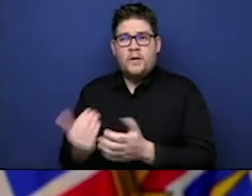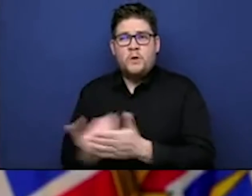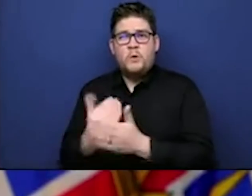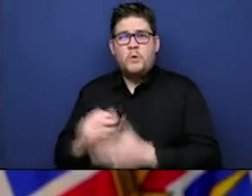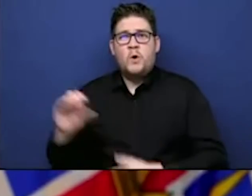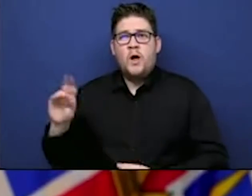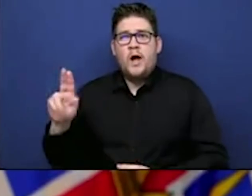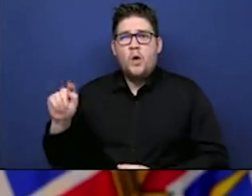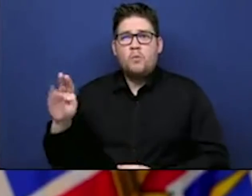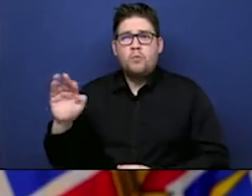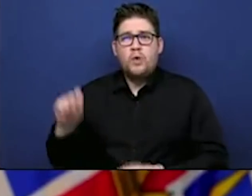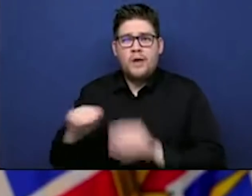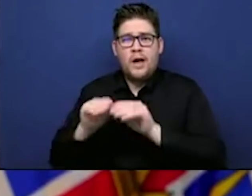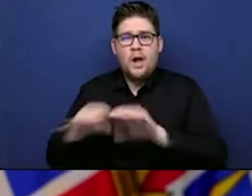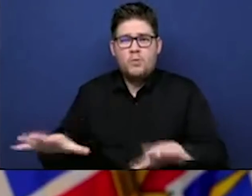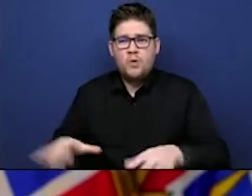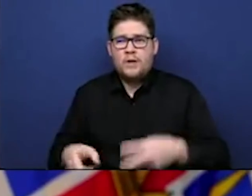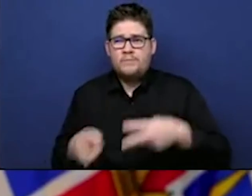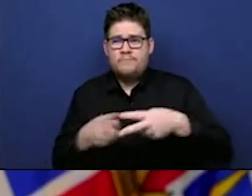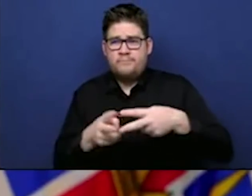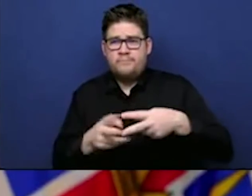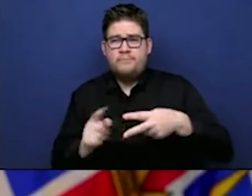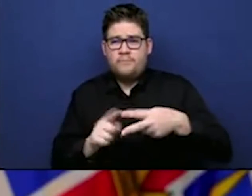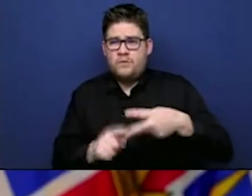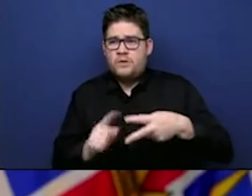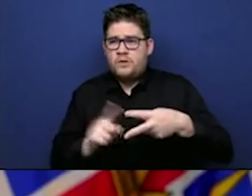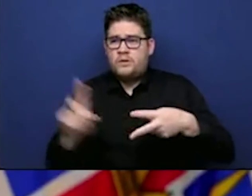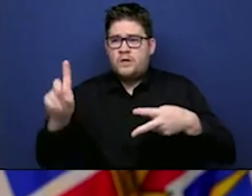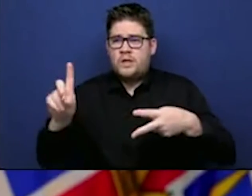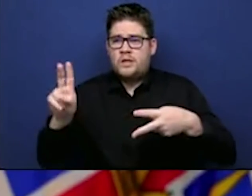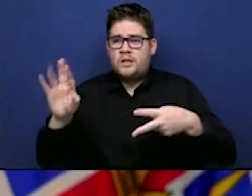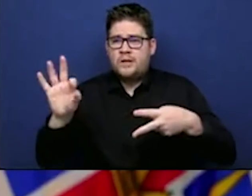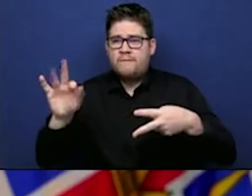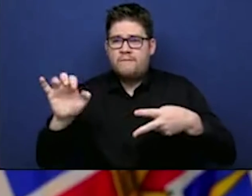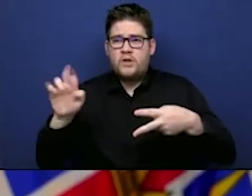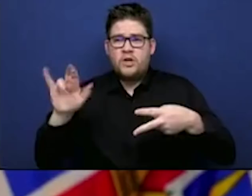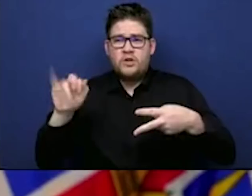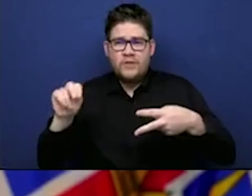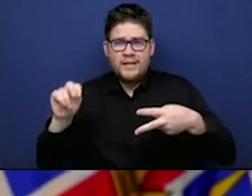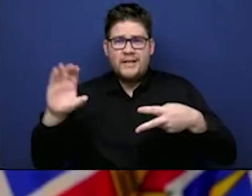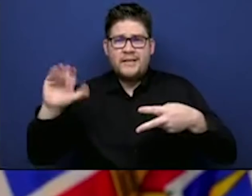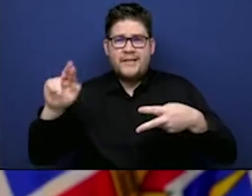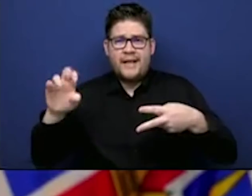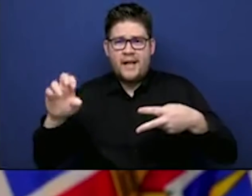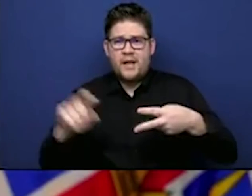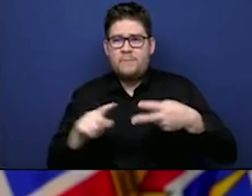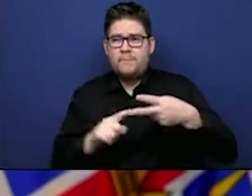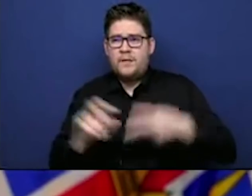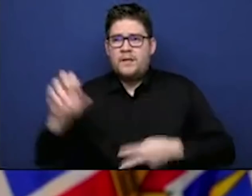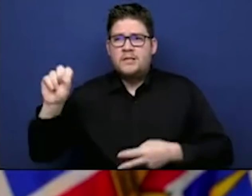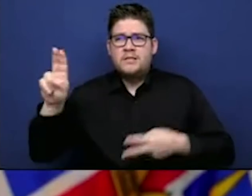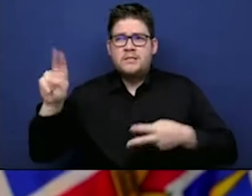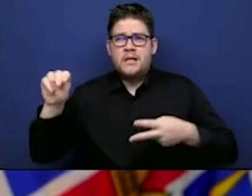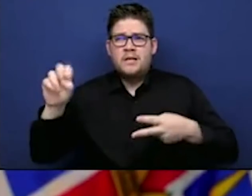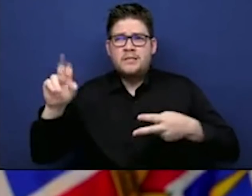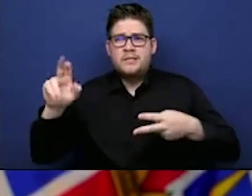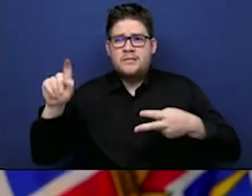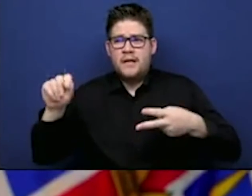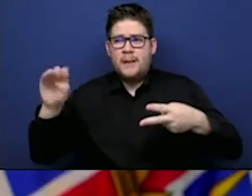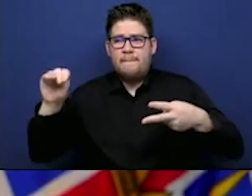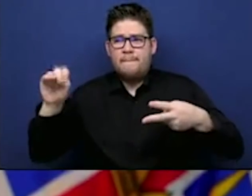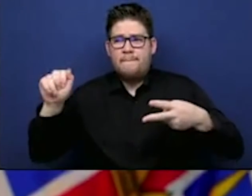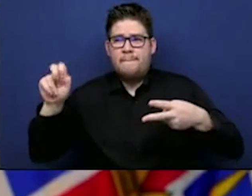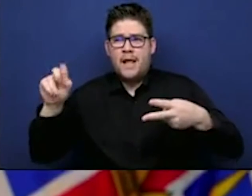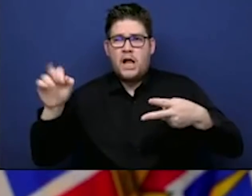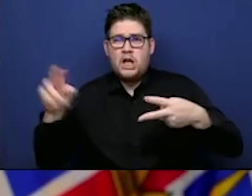brings us to 6 active outbreaks, 3 in long-term care, 2 in assisted living, and 1 in independent living, and 7 in